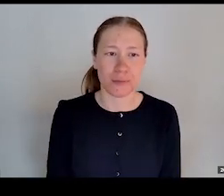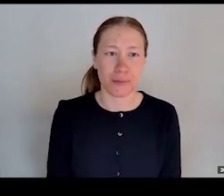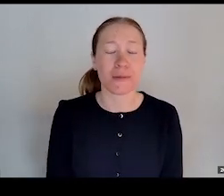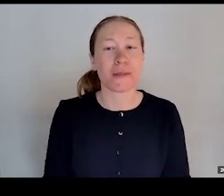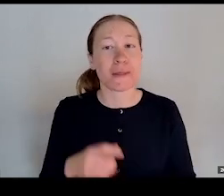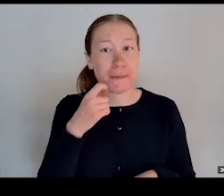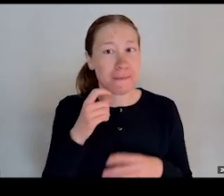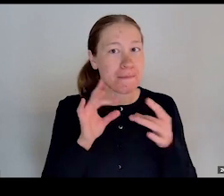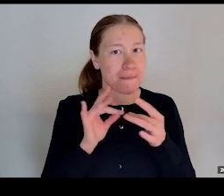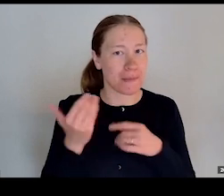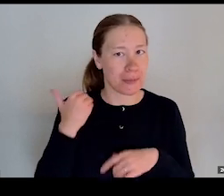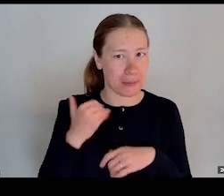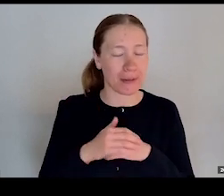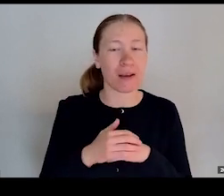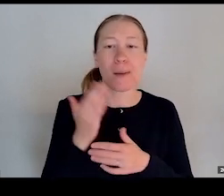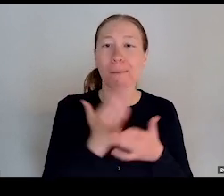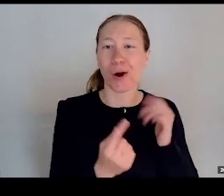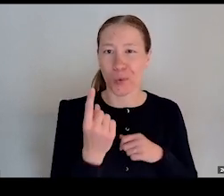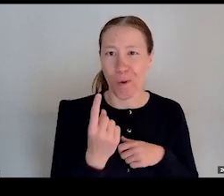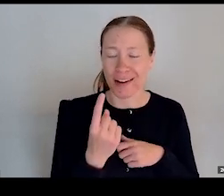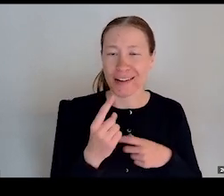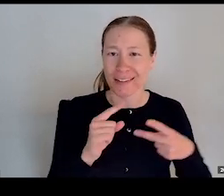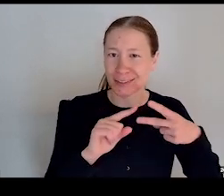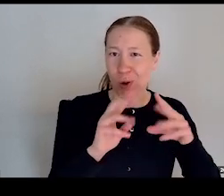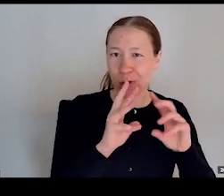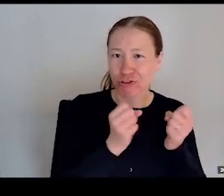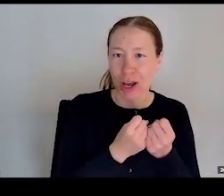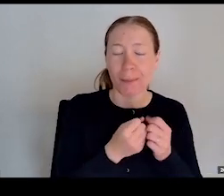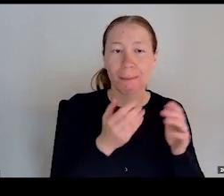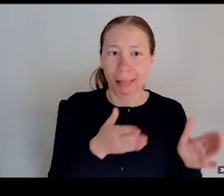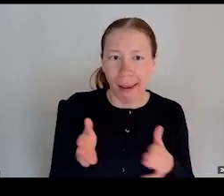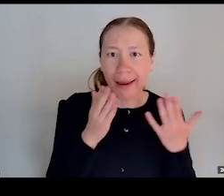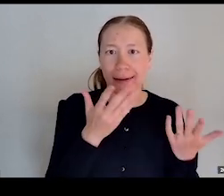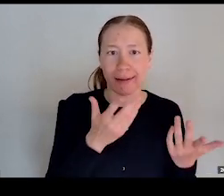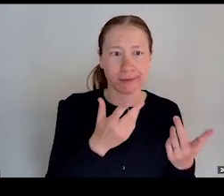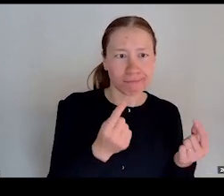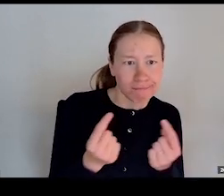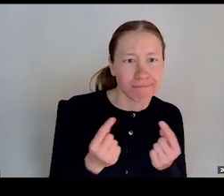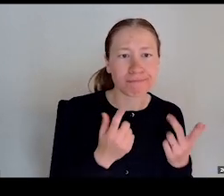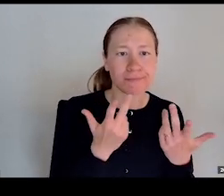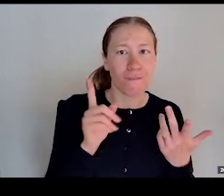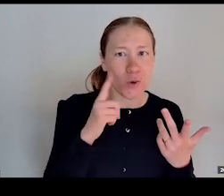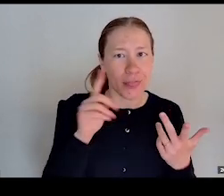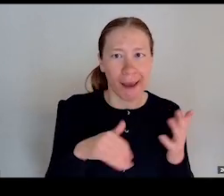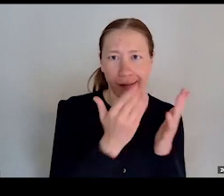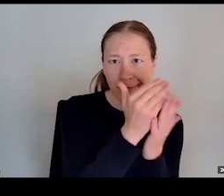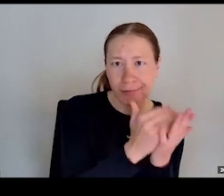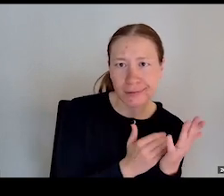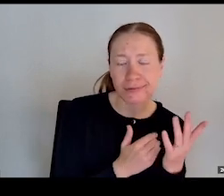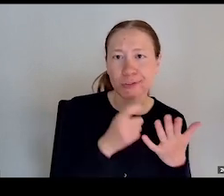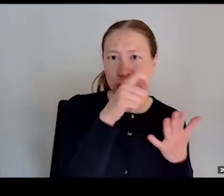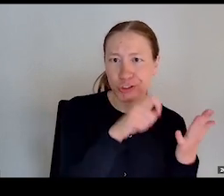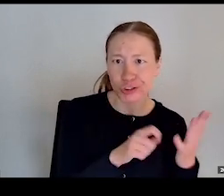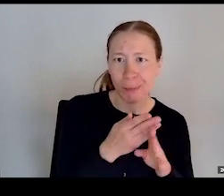As I said earlier, part 1 of the series talked more about that planning and preparation of items that a meeting or event host would do